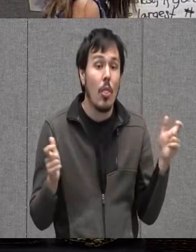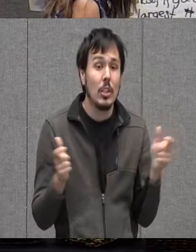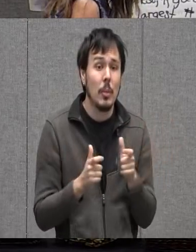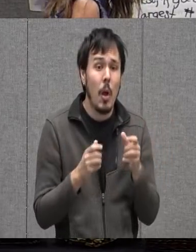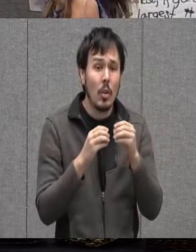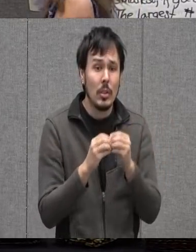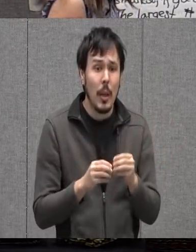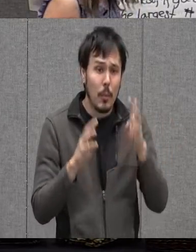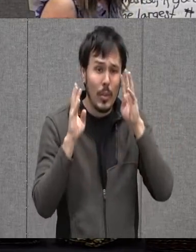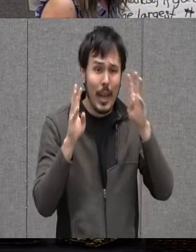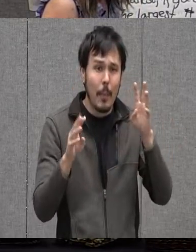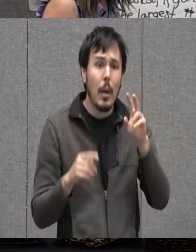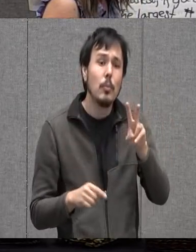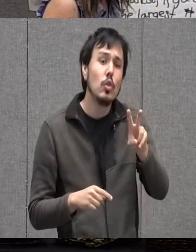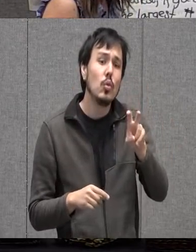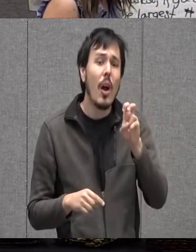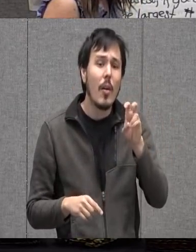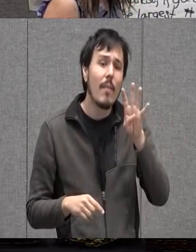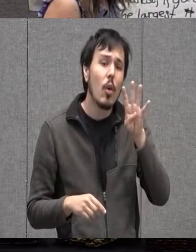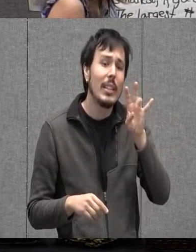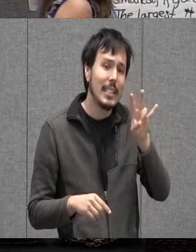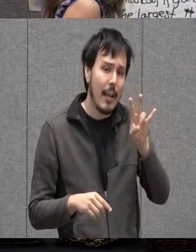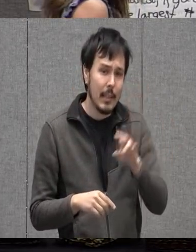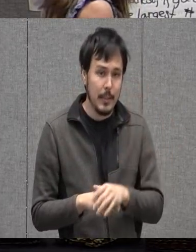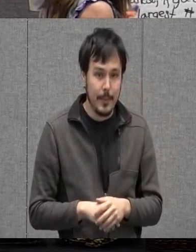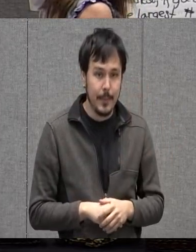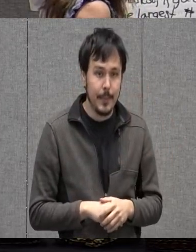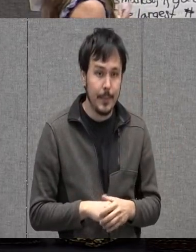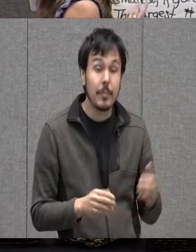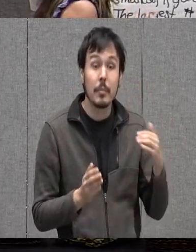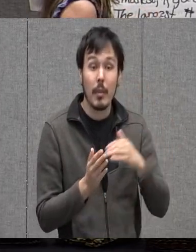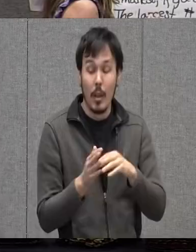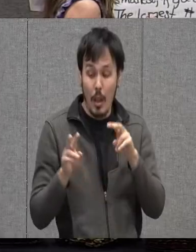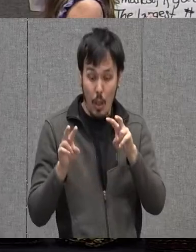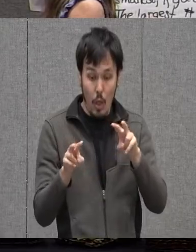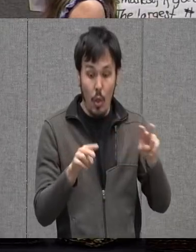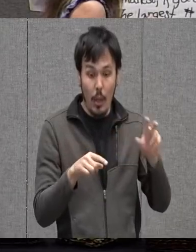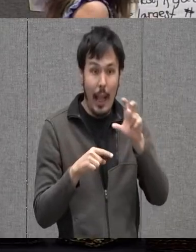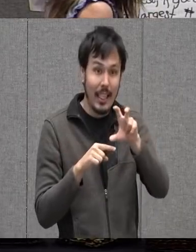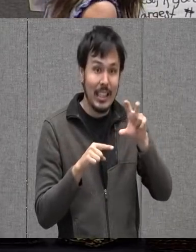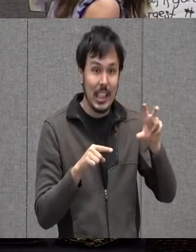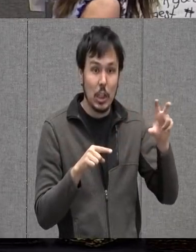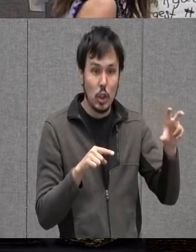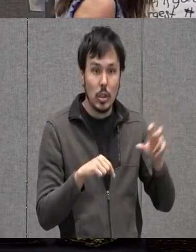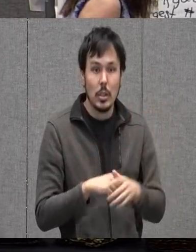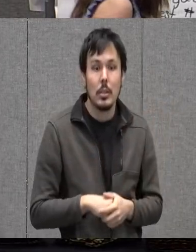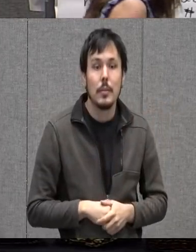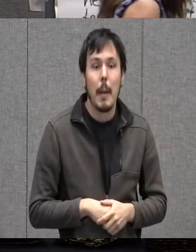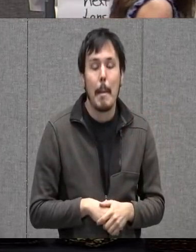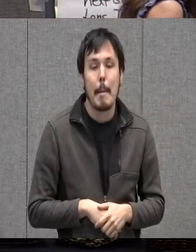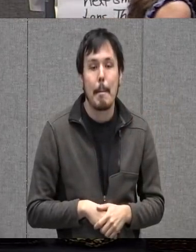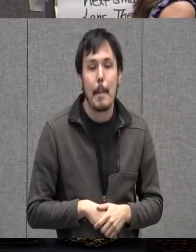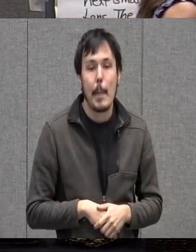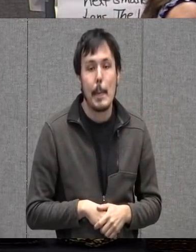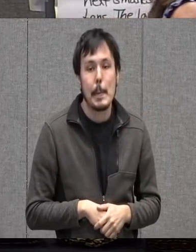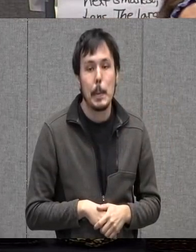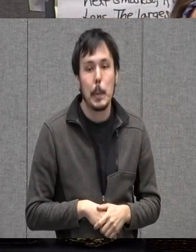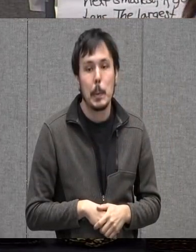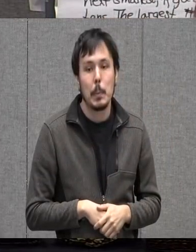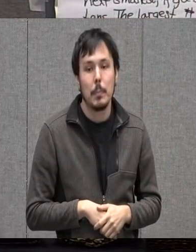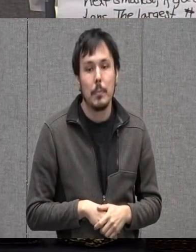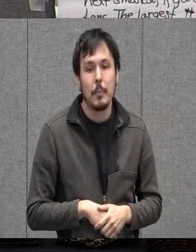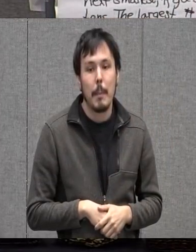with was 247. Again, looking at the digits. Then we had